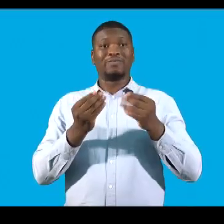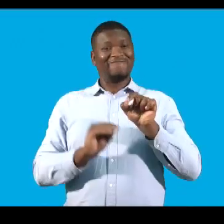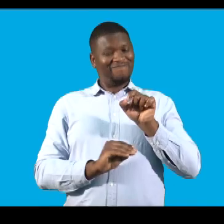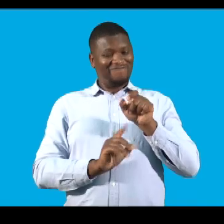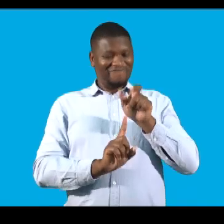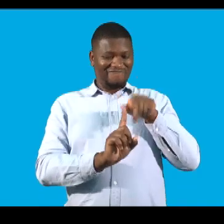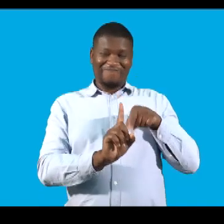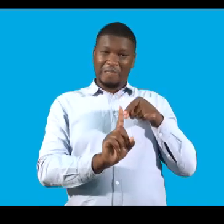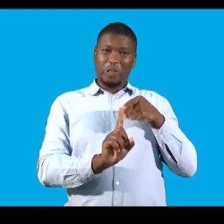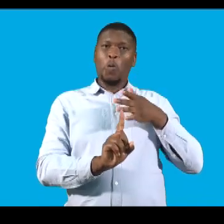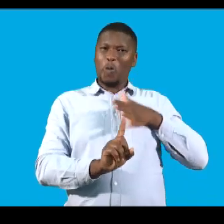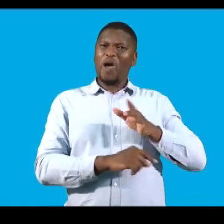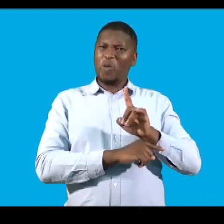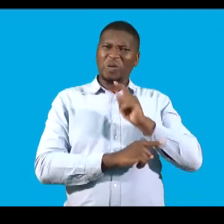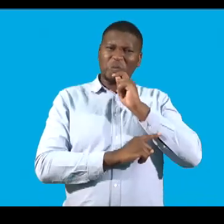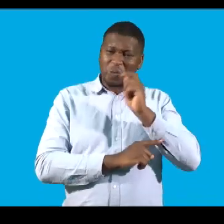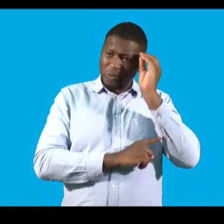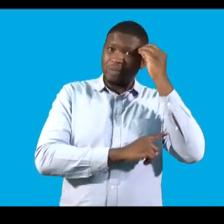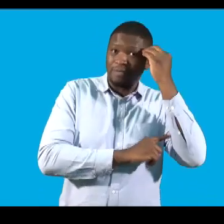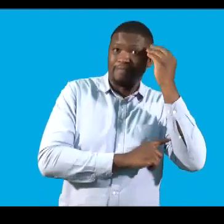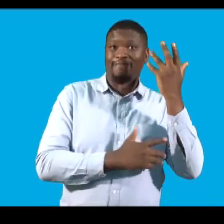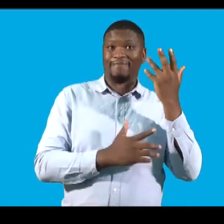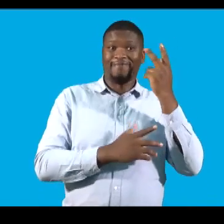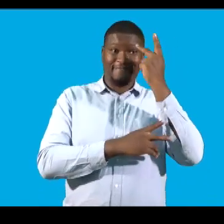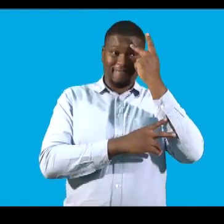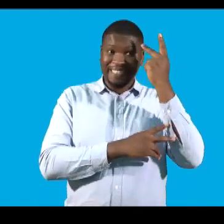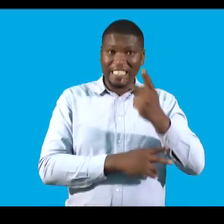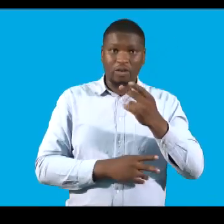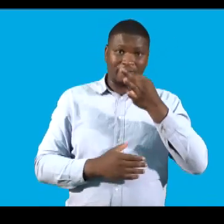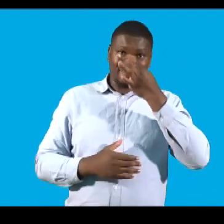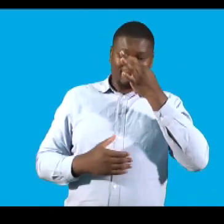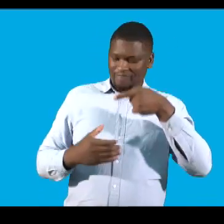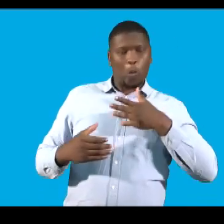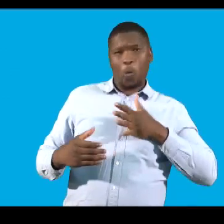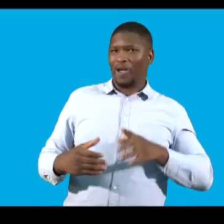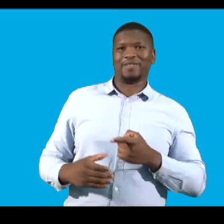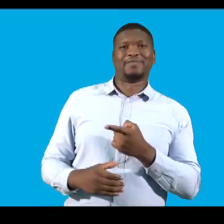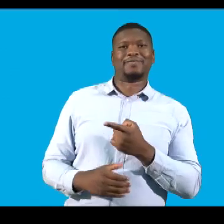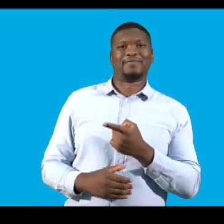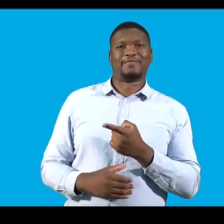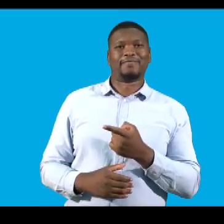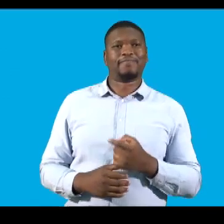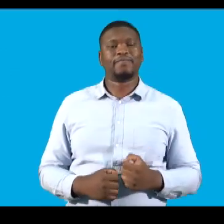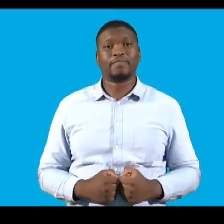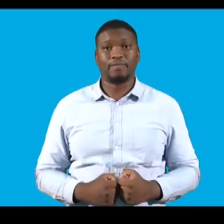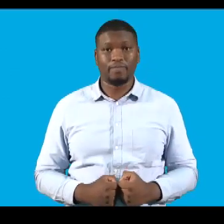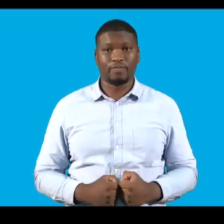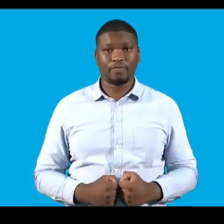that the speaker actually wants, seeing as he does not want flowers.